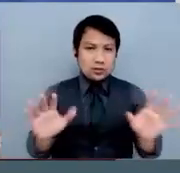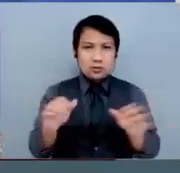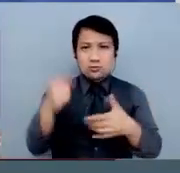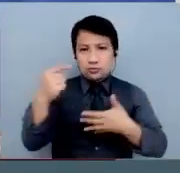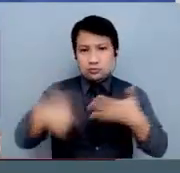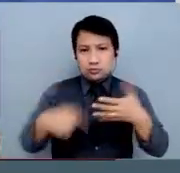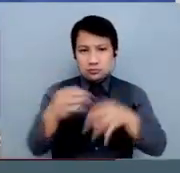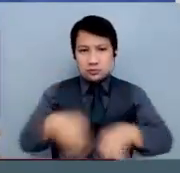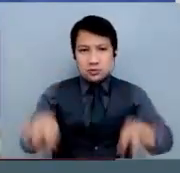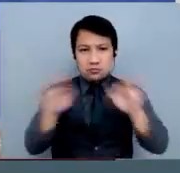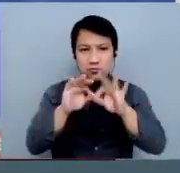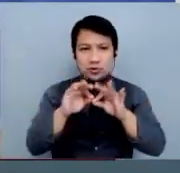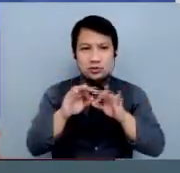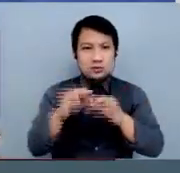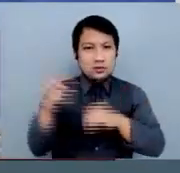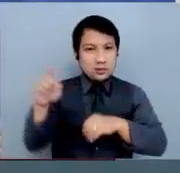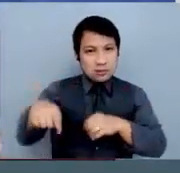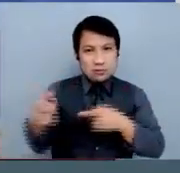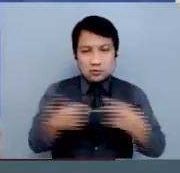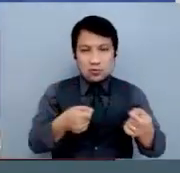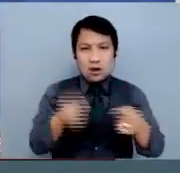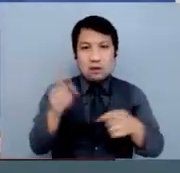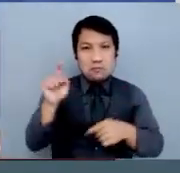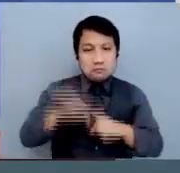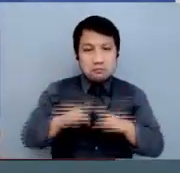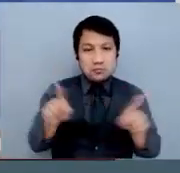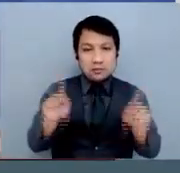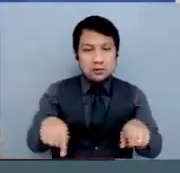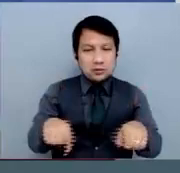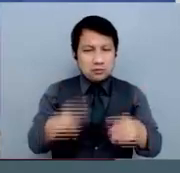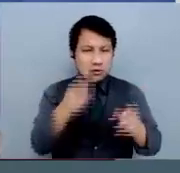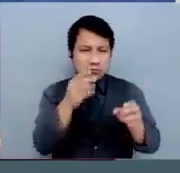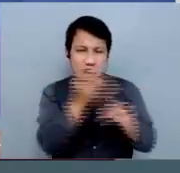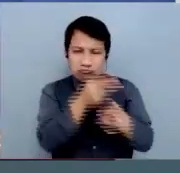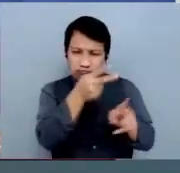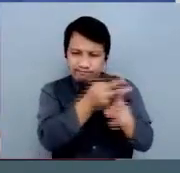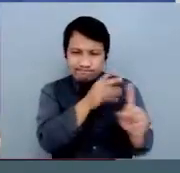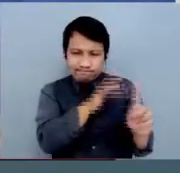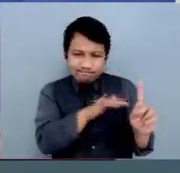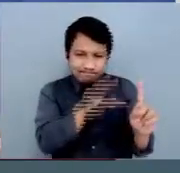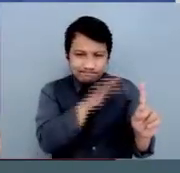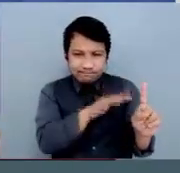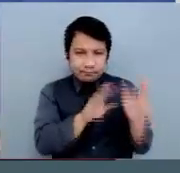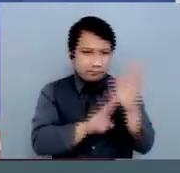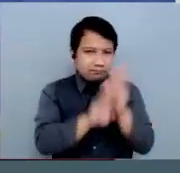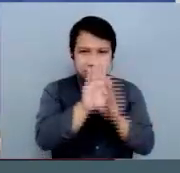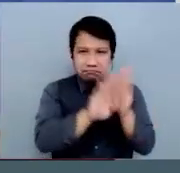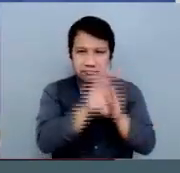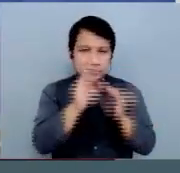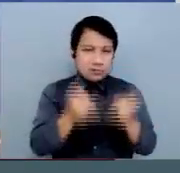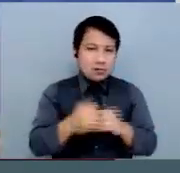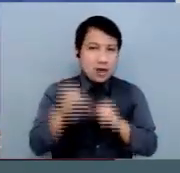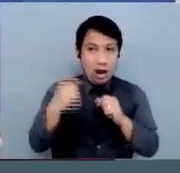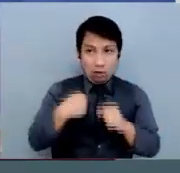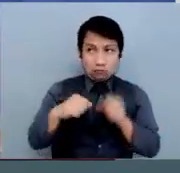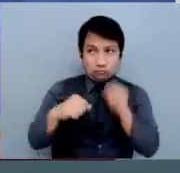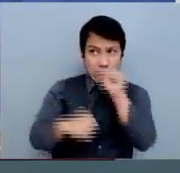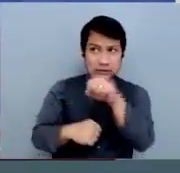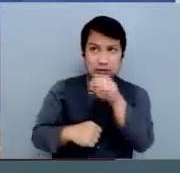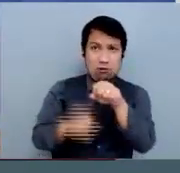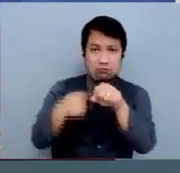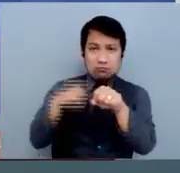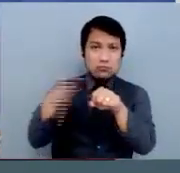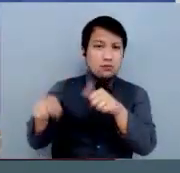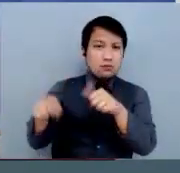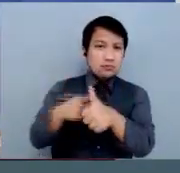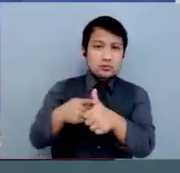steps, but we need to closely monitor this development. Nag-agree ako niyan dahil unang-una,